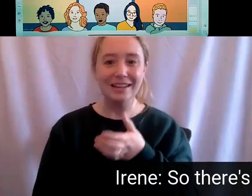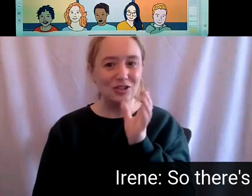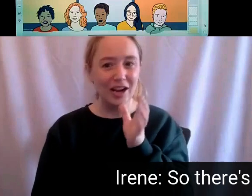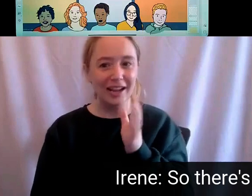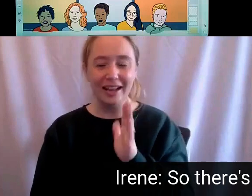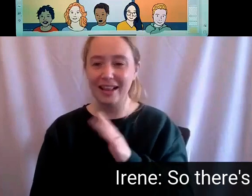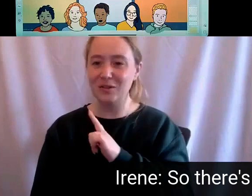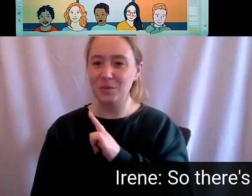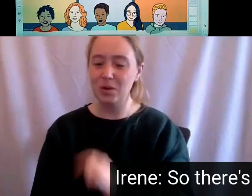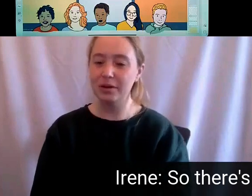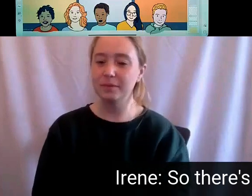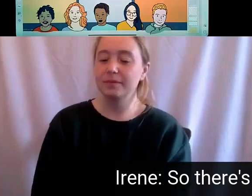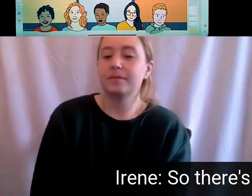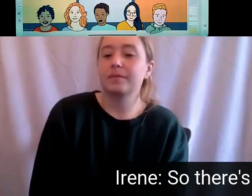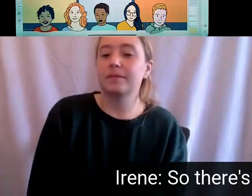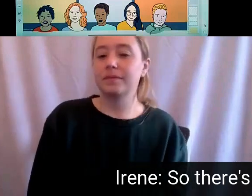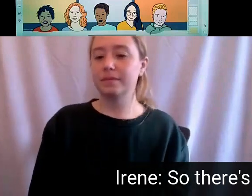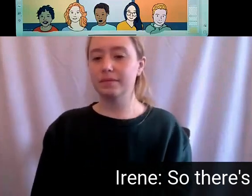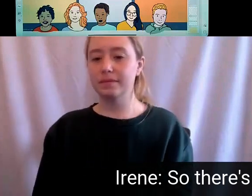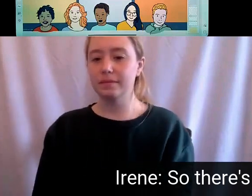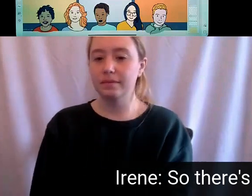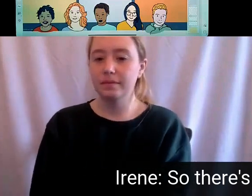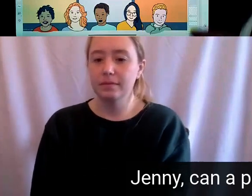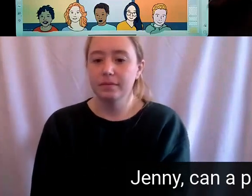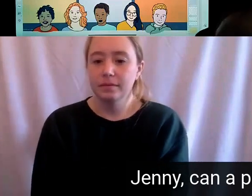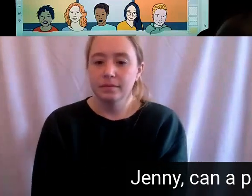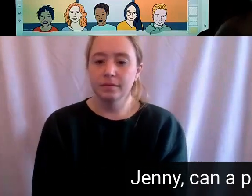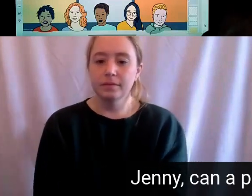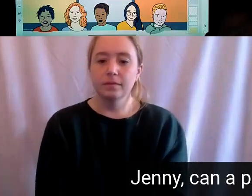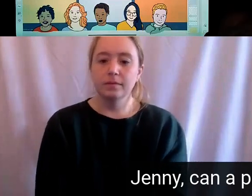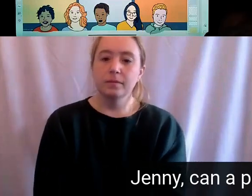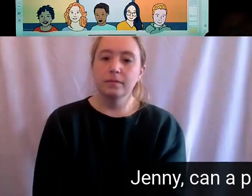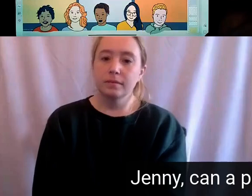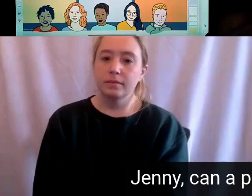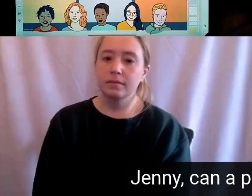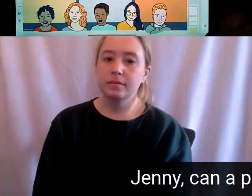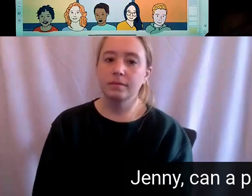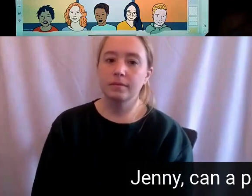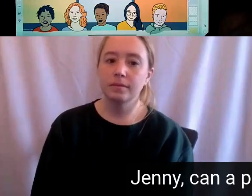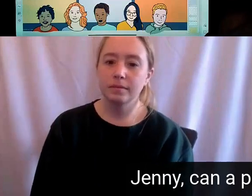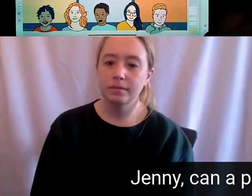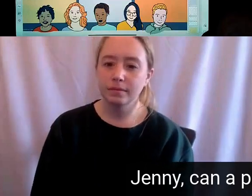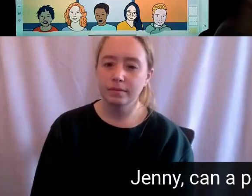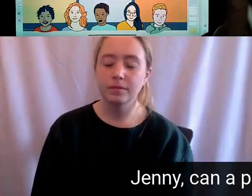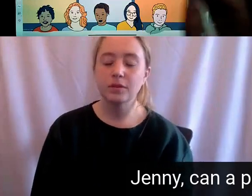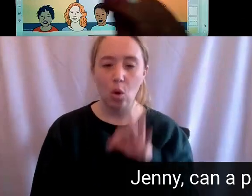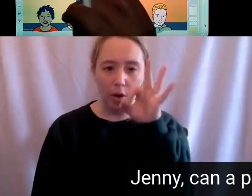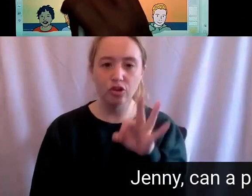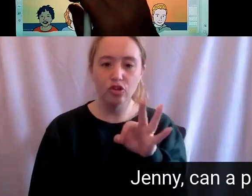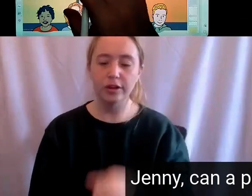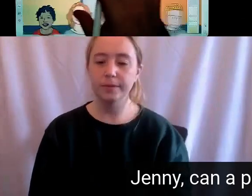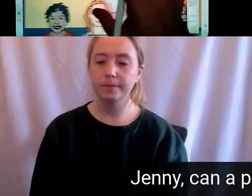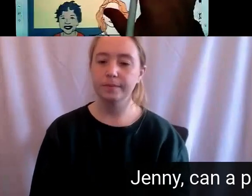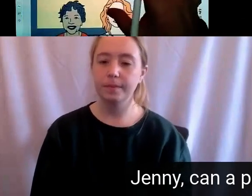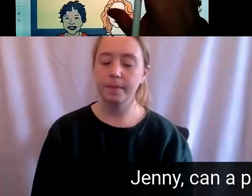Sorry. So there's a question here, Jenny, about, can your physio, is that the person